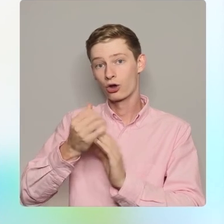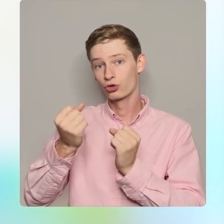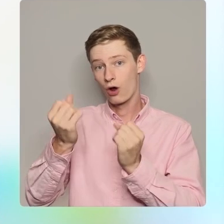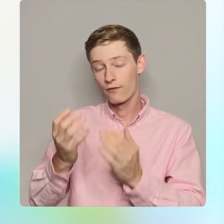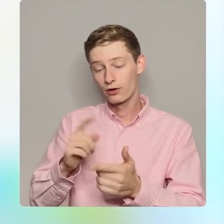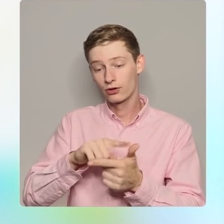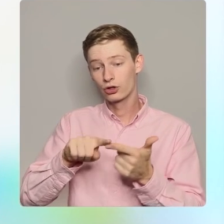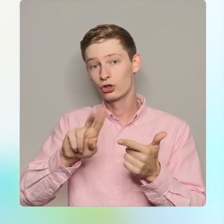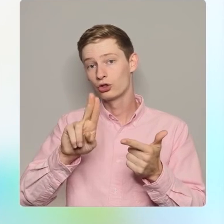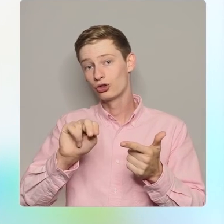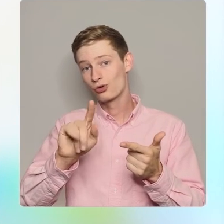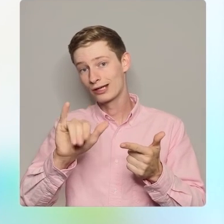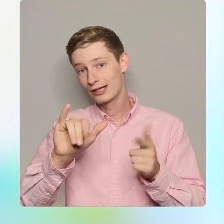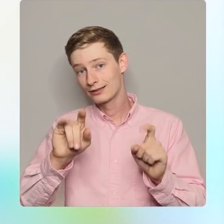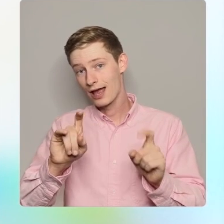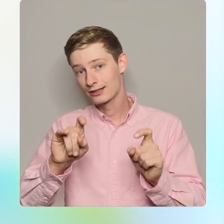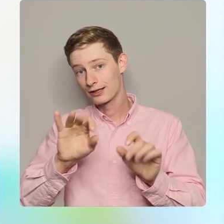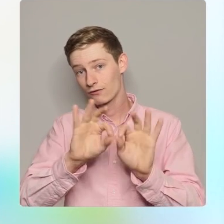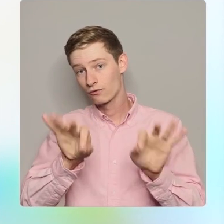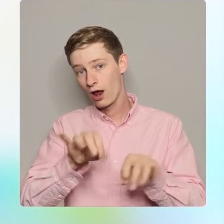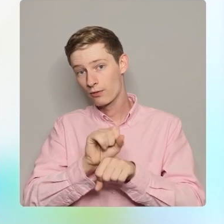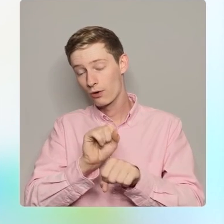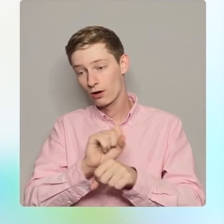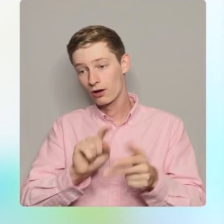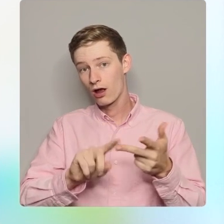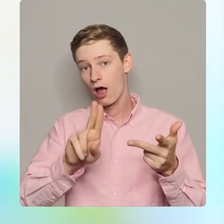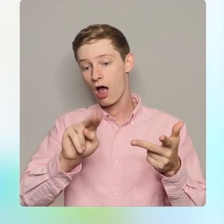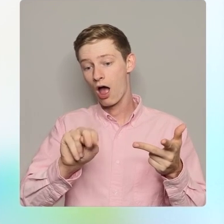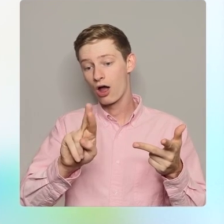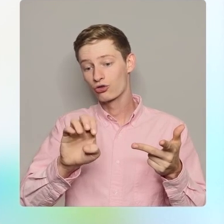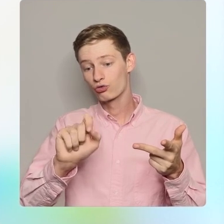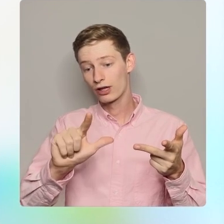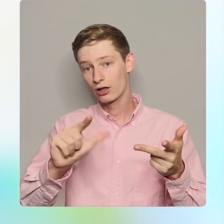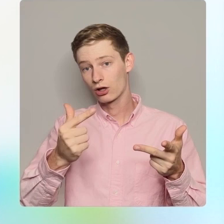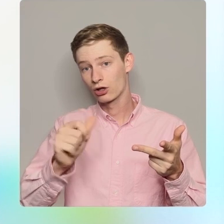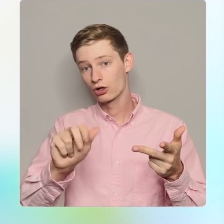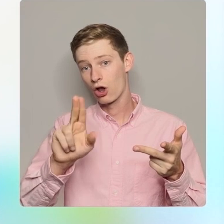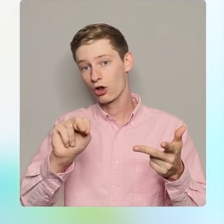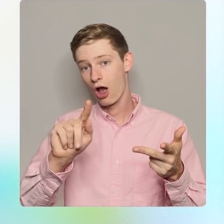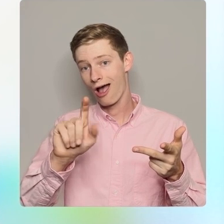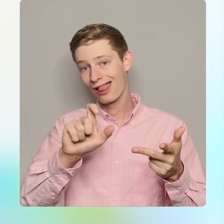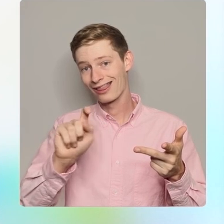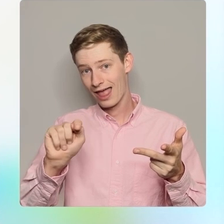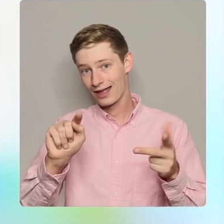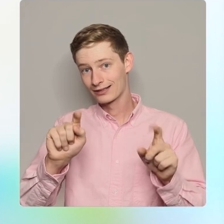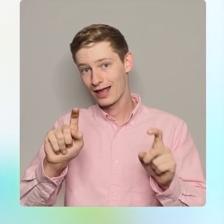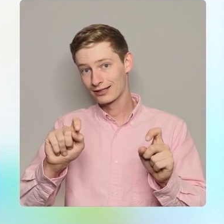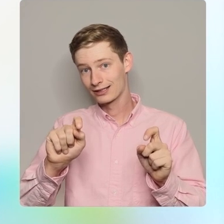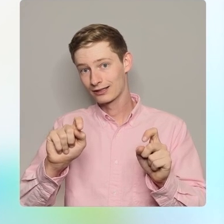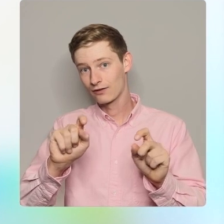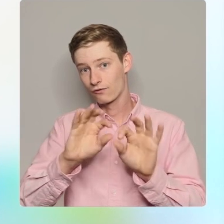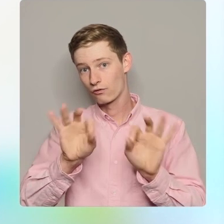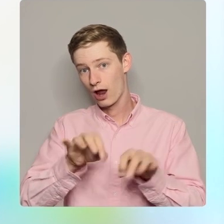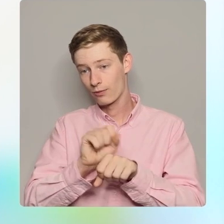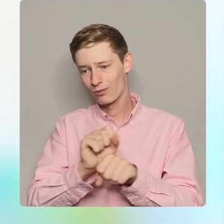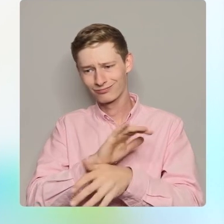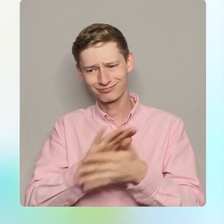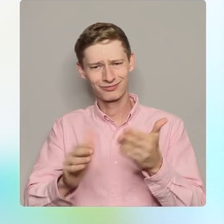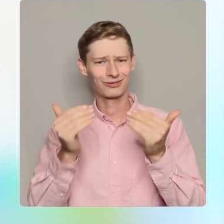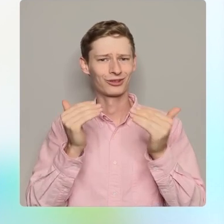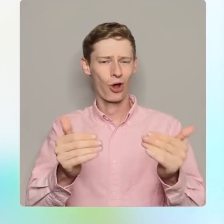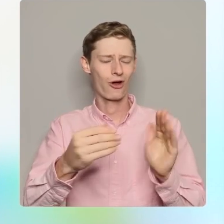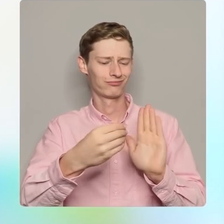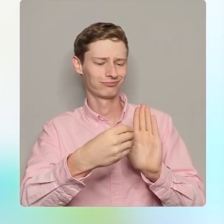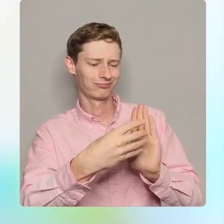44, MetaQuest's scriptable testing is built into the operating system, so it's naturally compatible with existing test